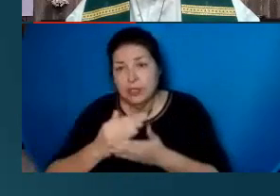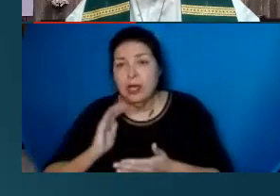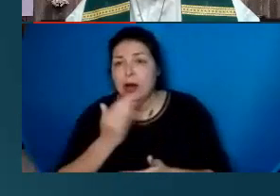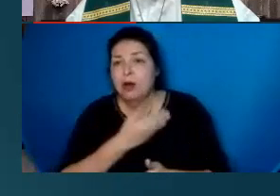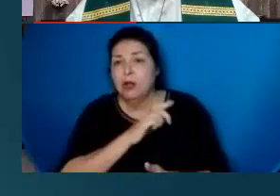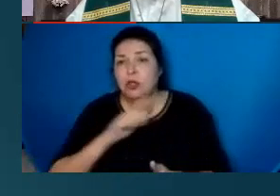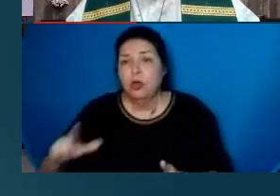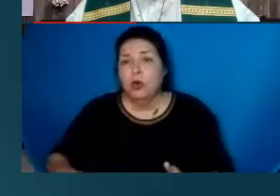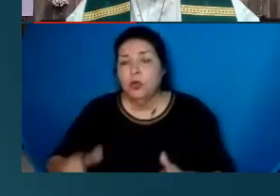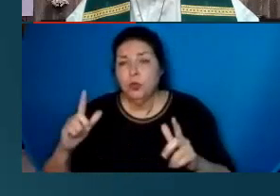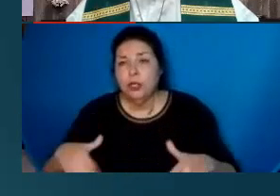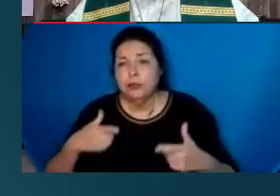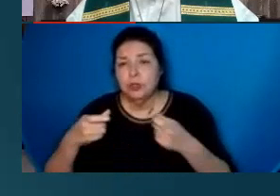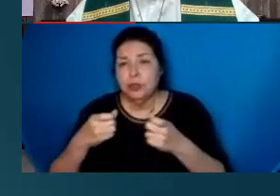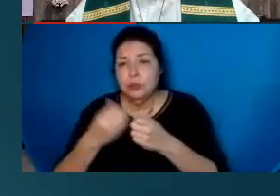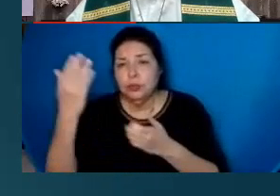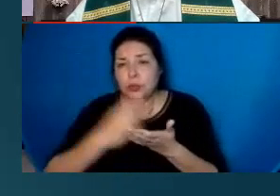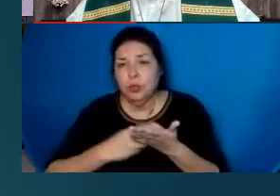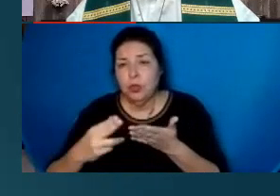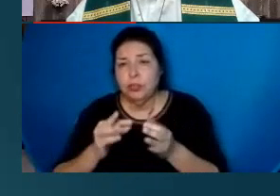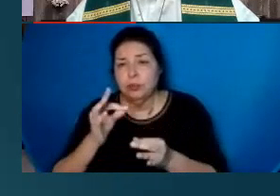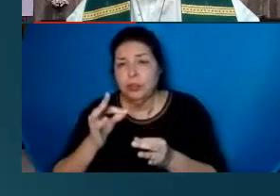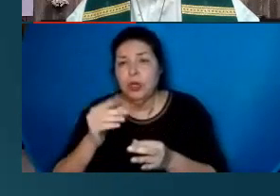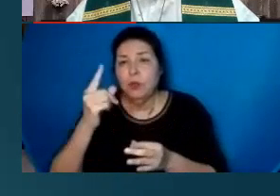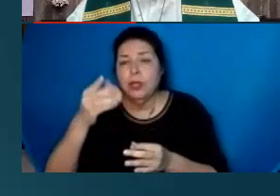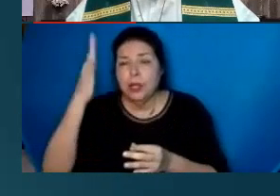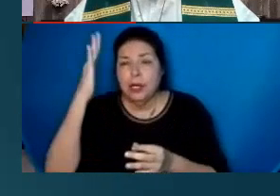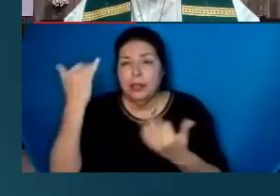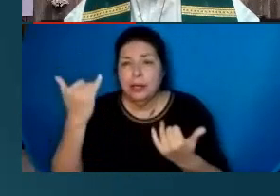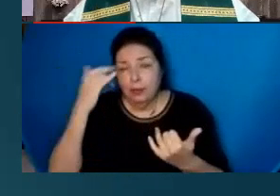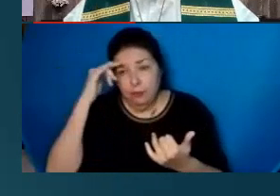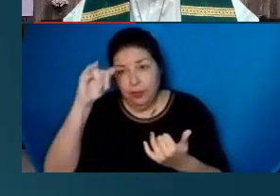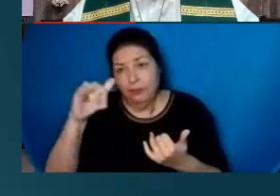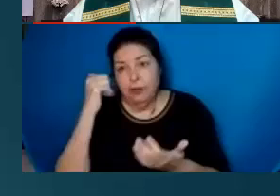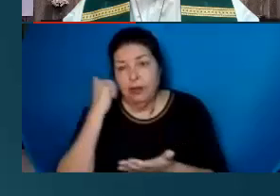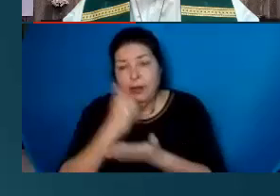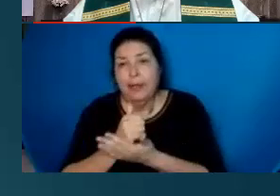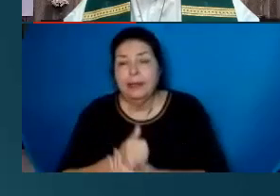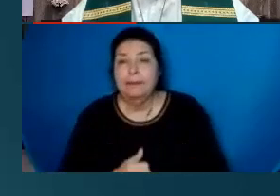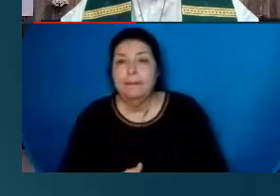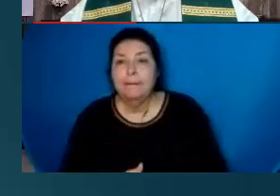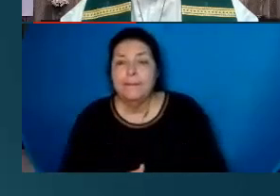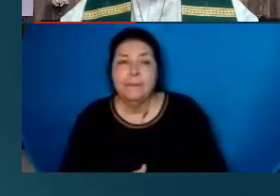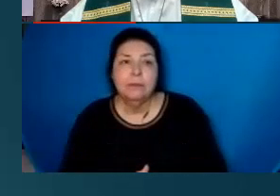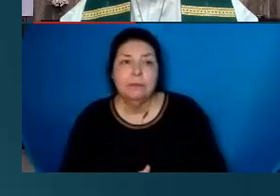lives and reigns with you in the Holy Spirit, one God, now and forever.